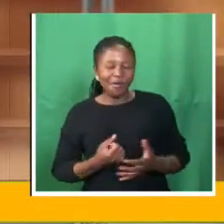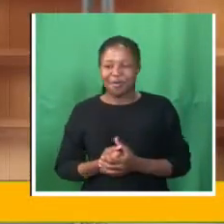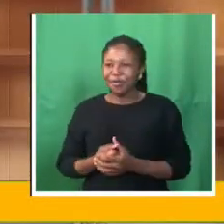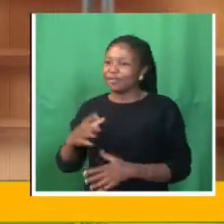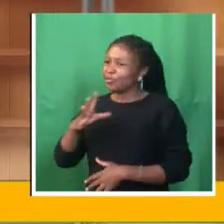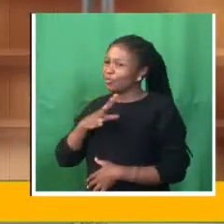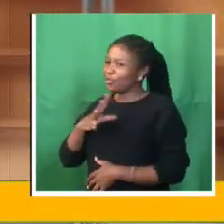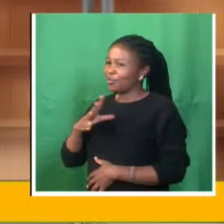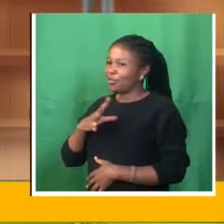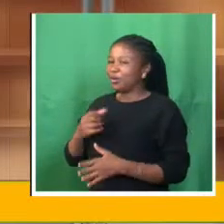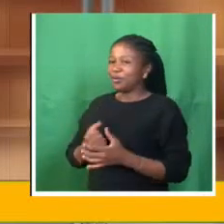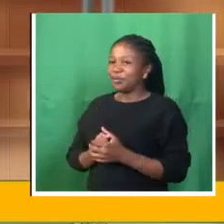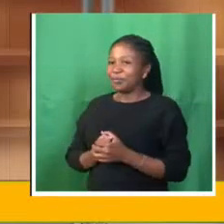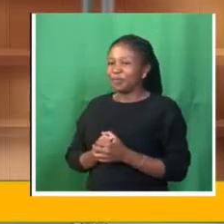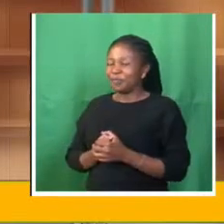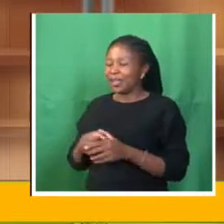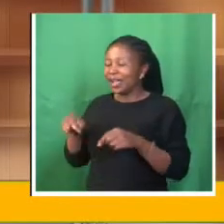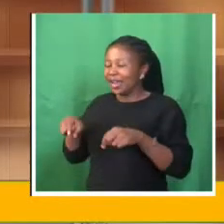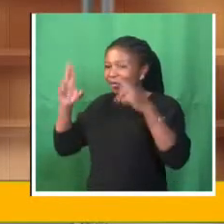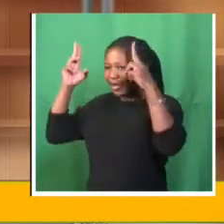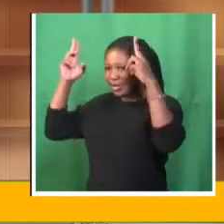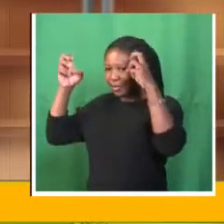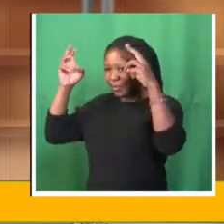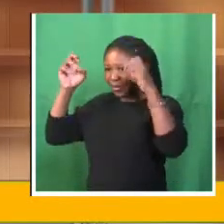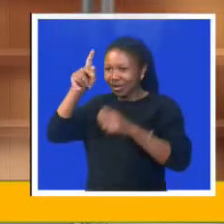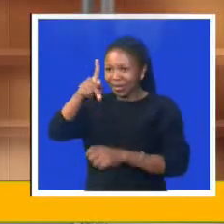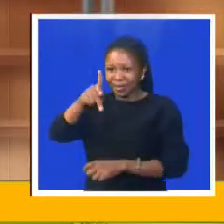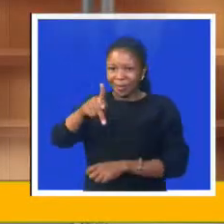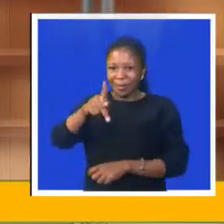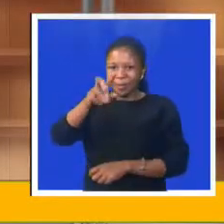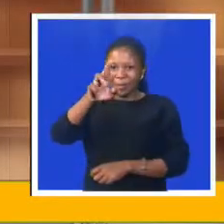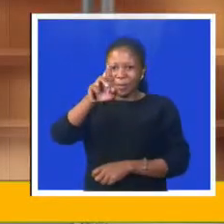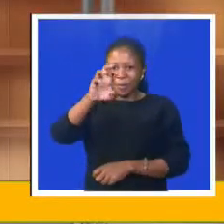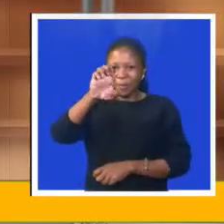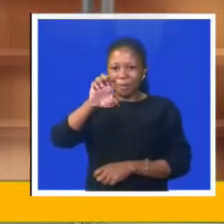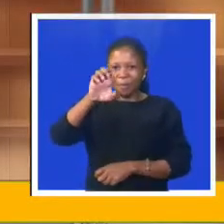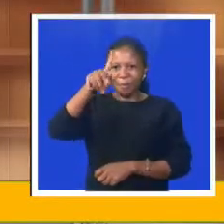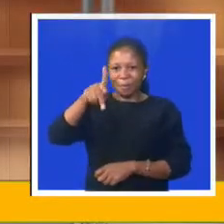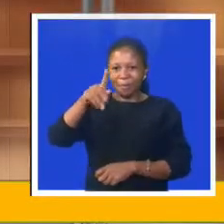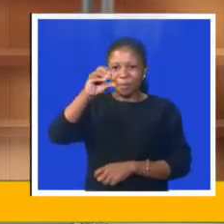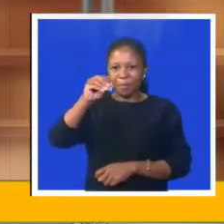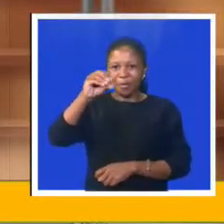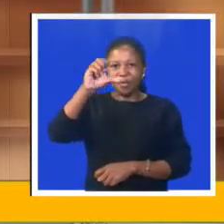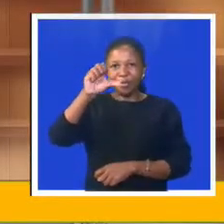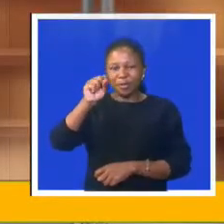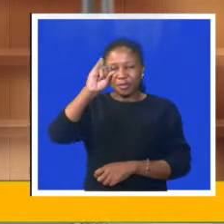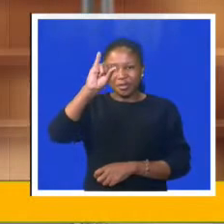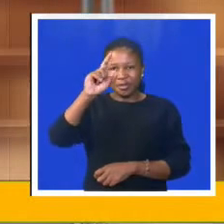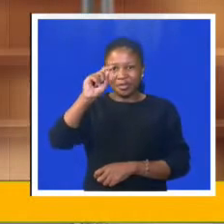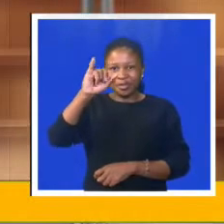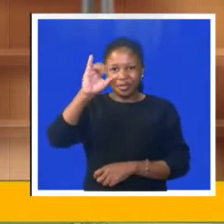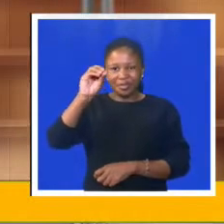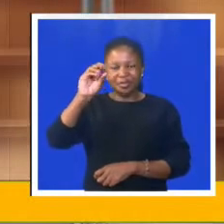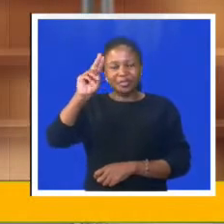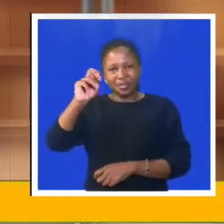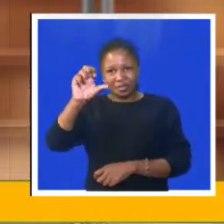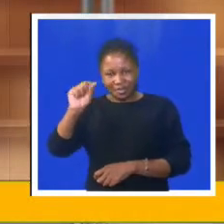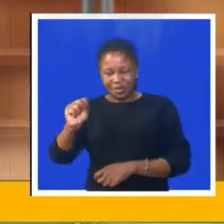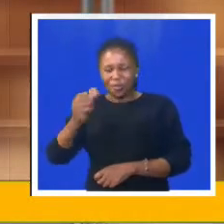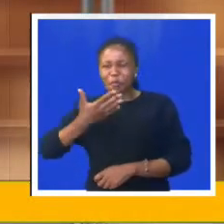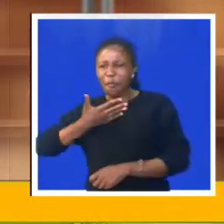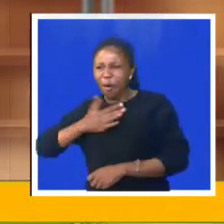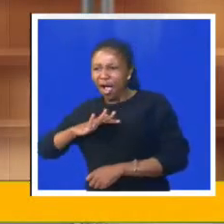So today's topic is prepositions. Oh yes, prepositions. What would you expect your learners to have learned by the end of the